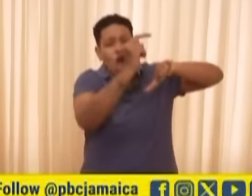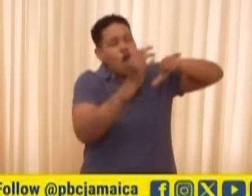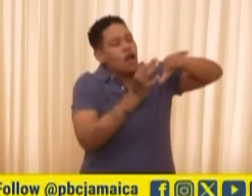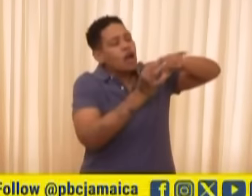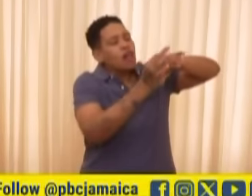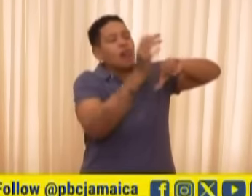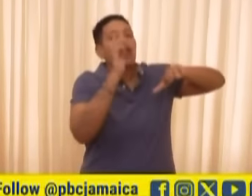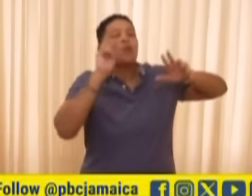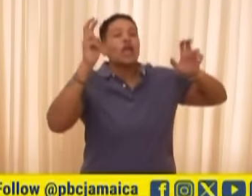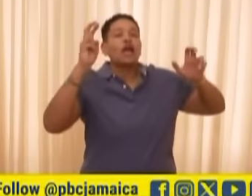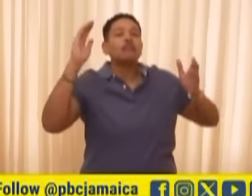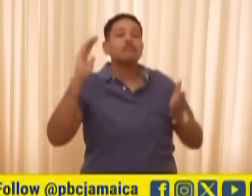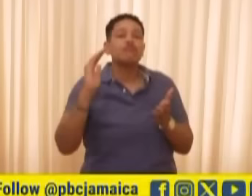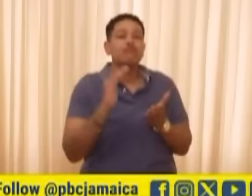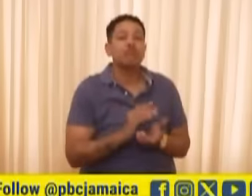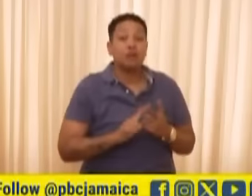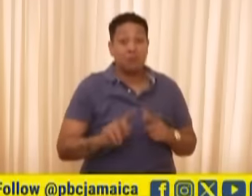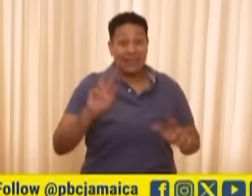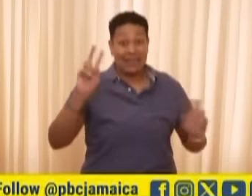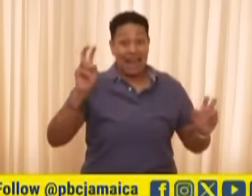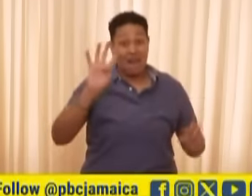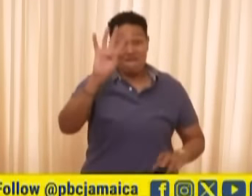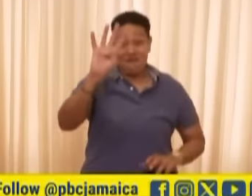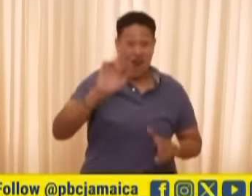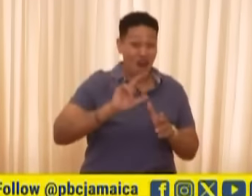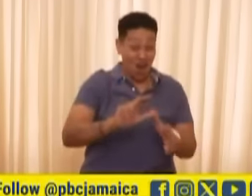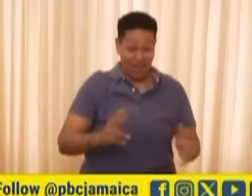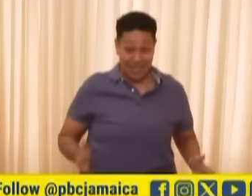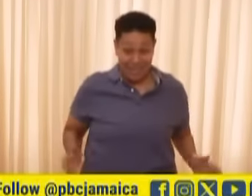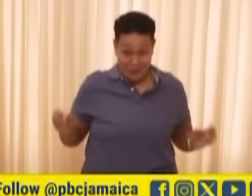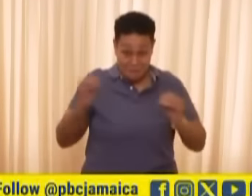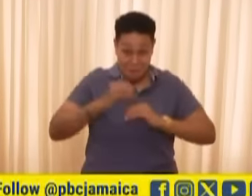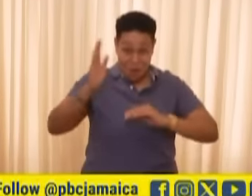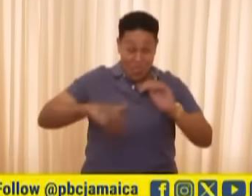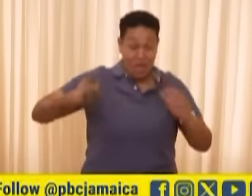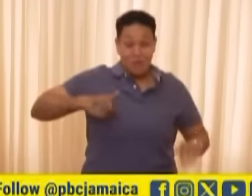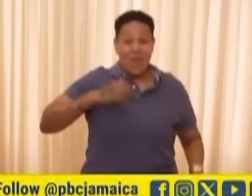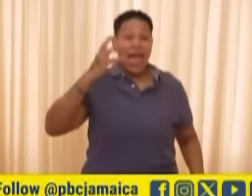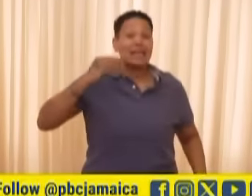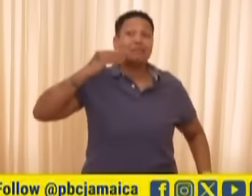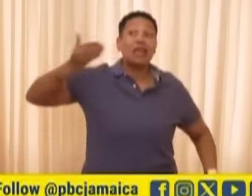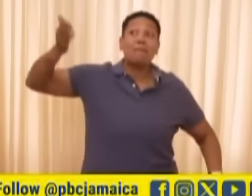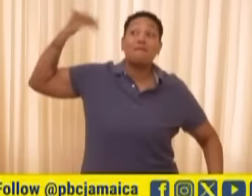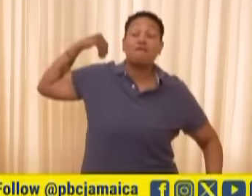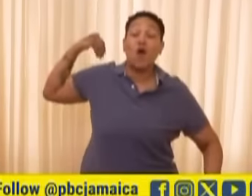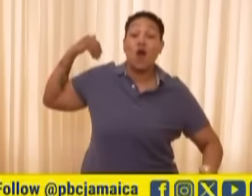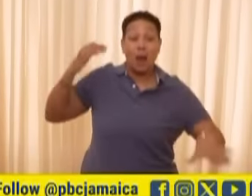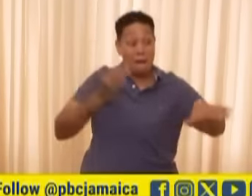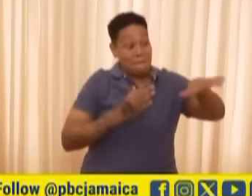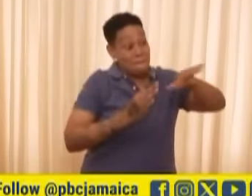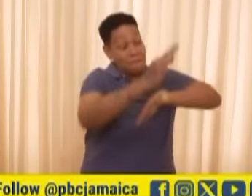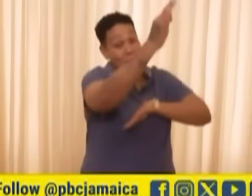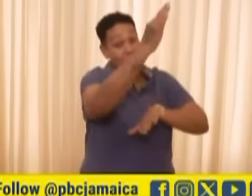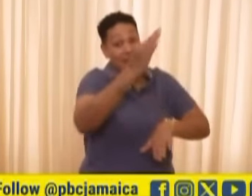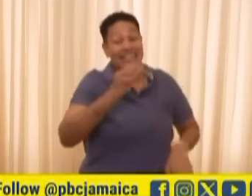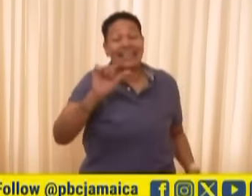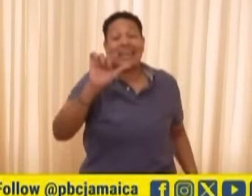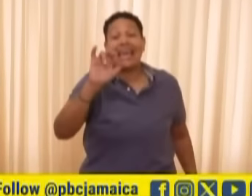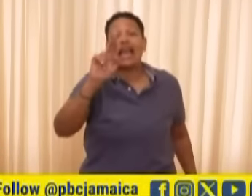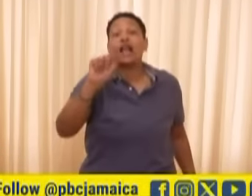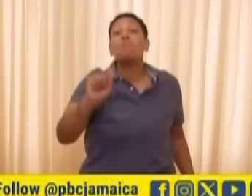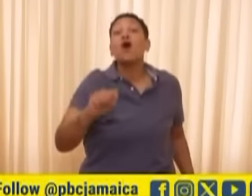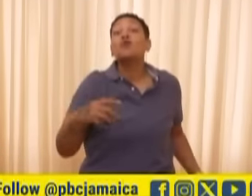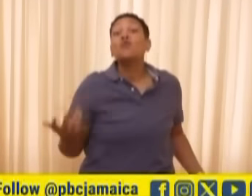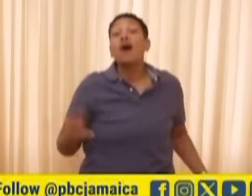coast, but a Category 4 hurricane is more than we have experienced before moving across the island. Gilbert